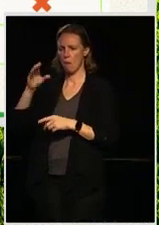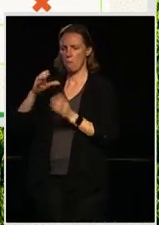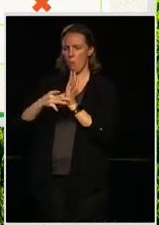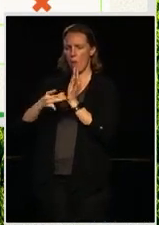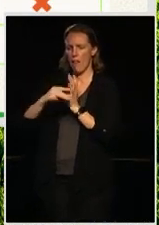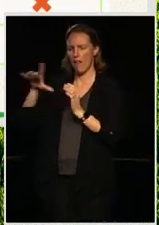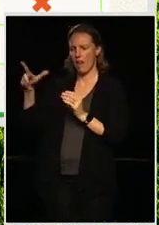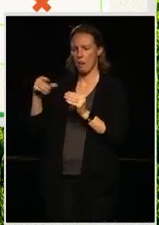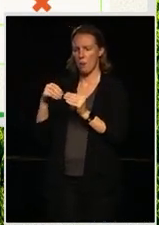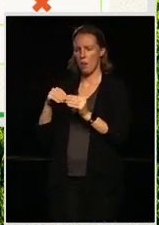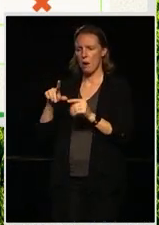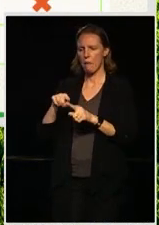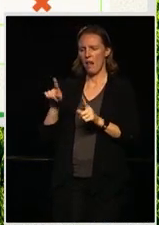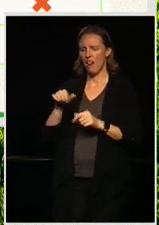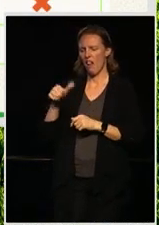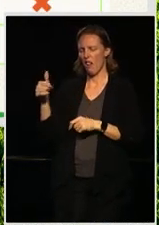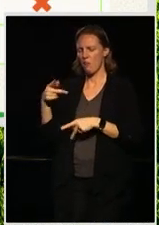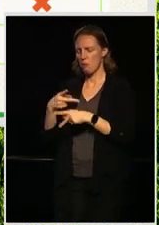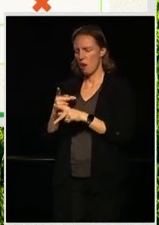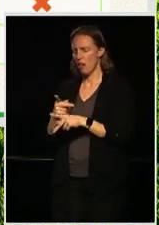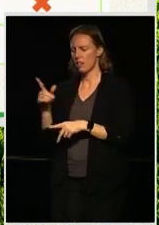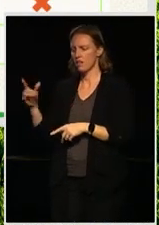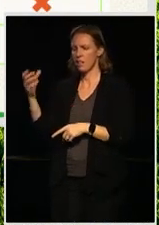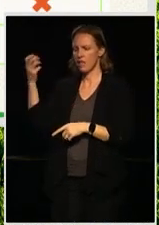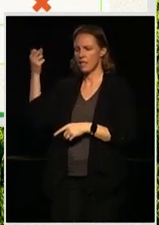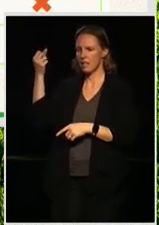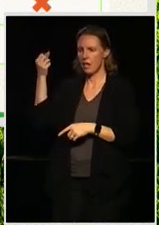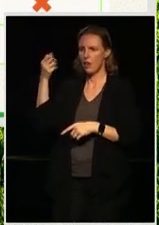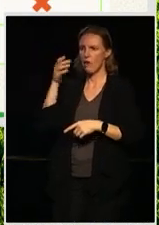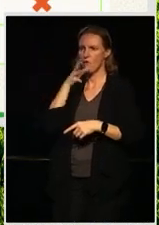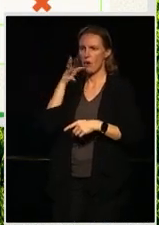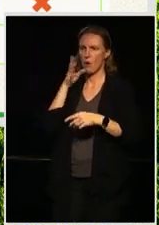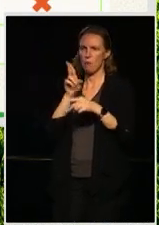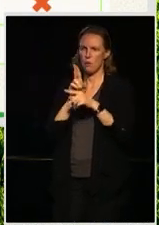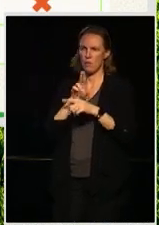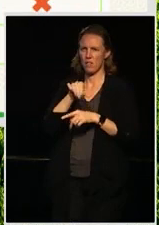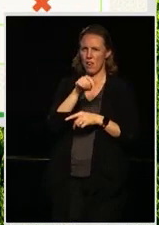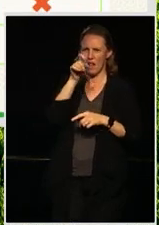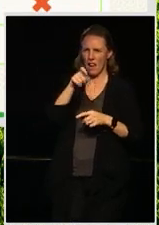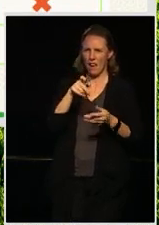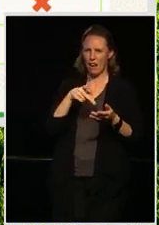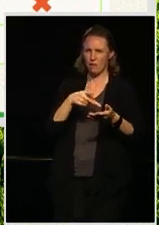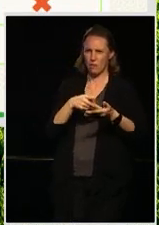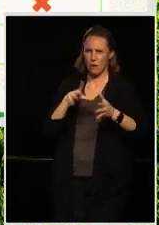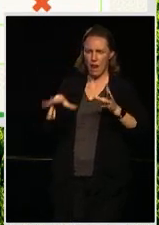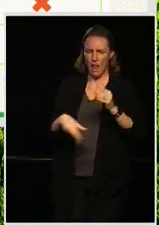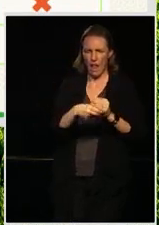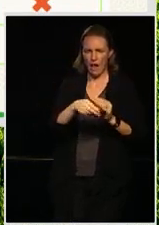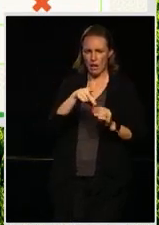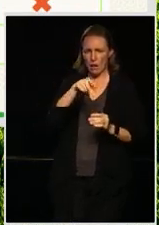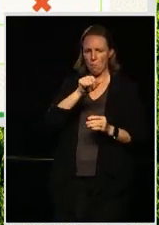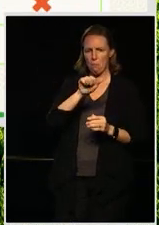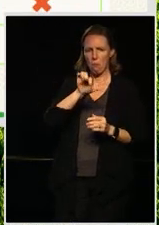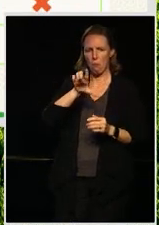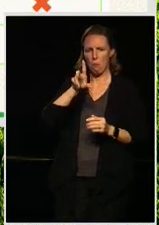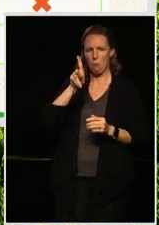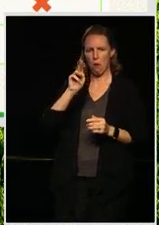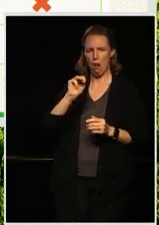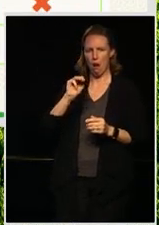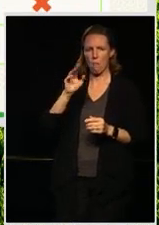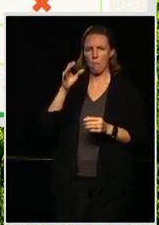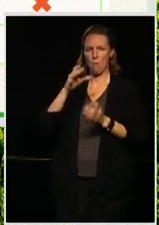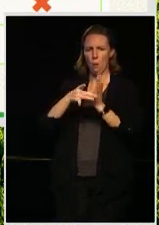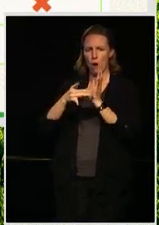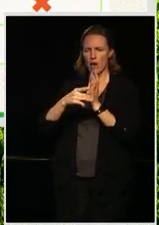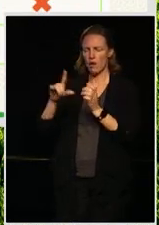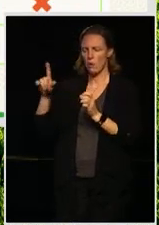their ration. But the other product, when the dairy farm use the other product, they have to buy or add palm oil to the ration. We